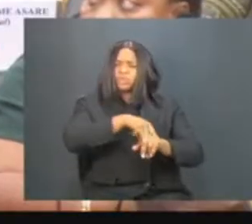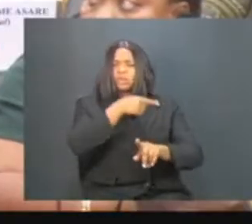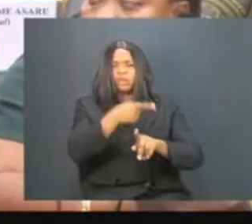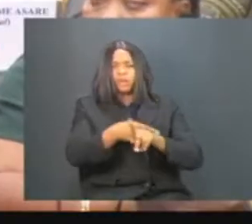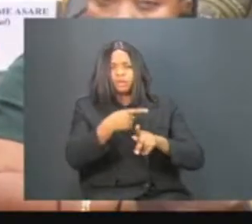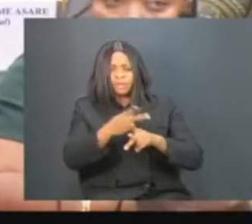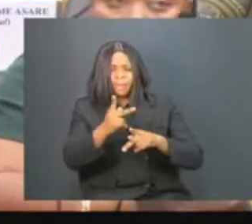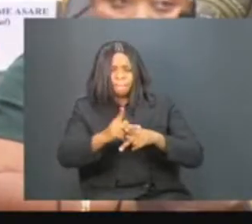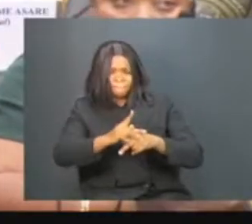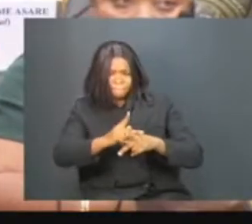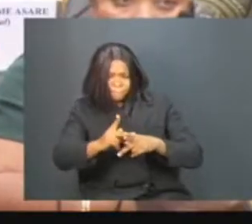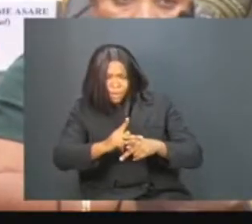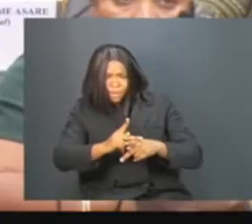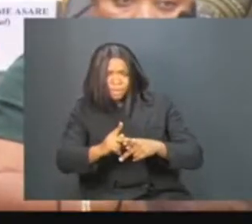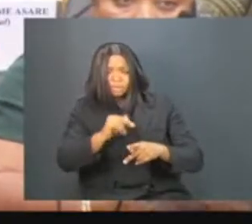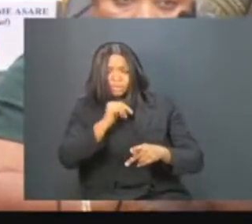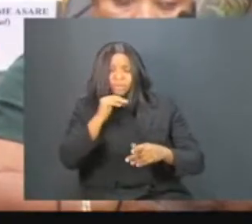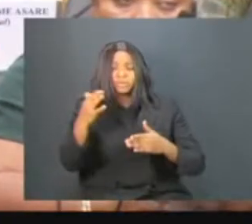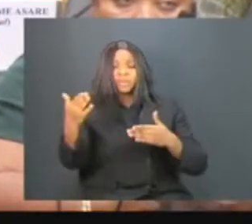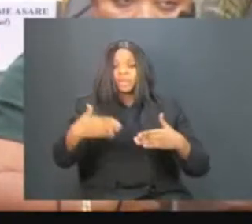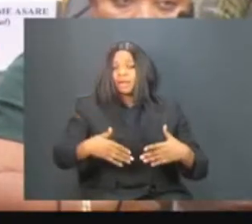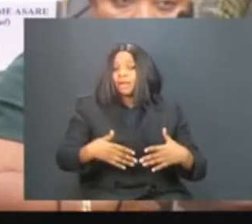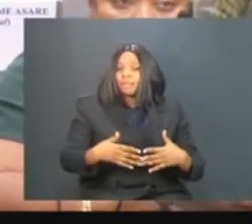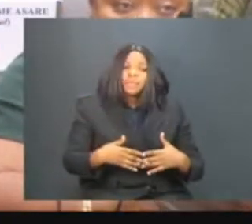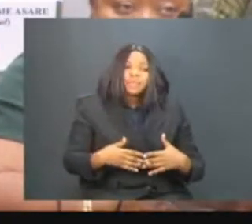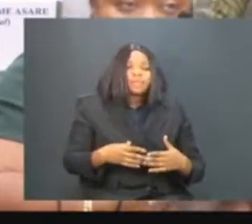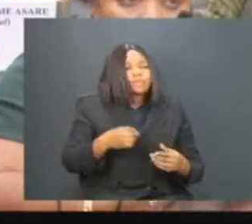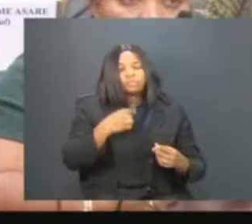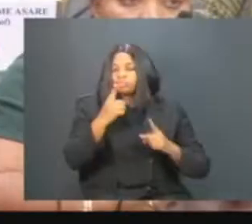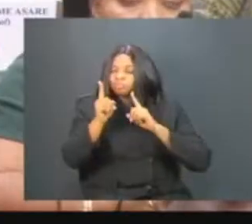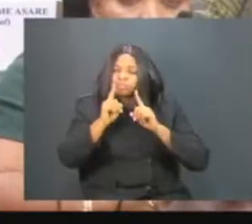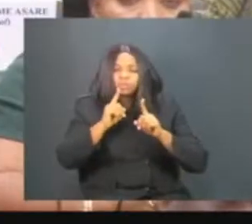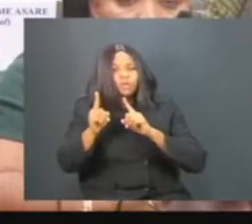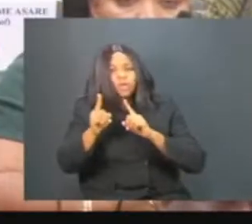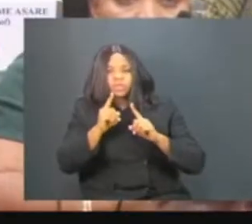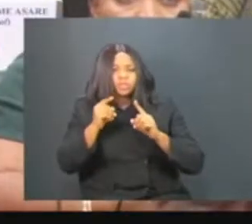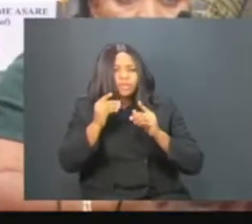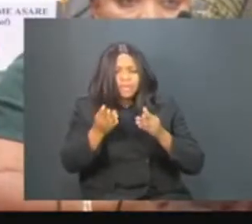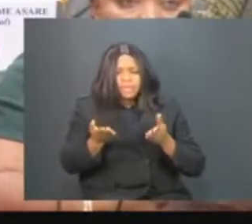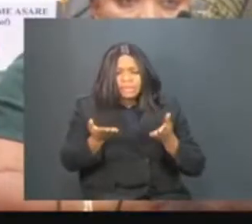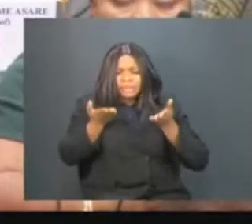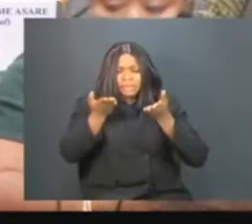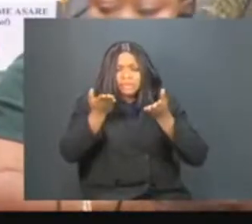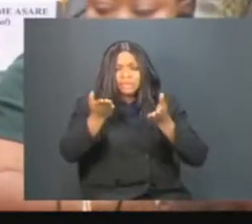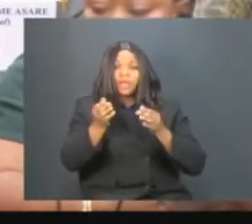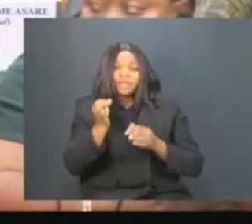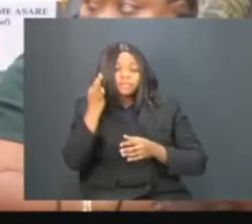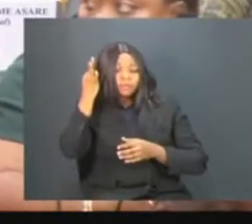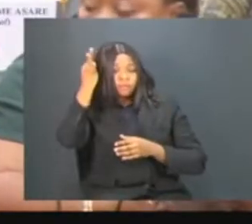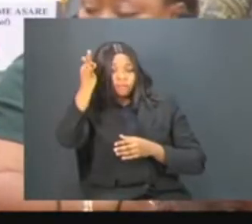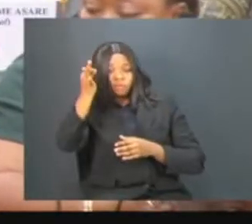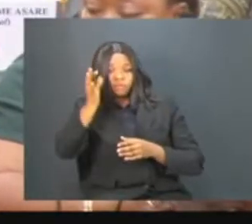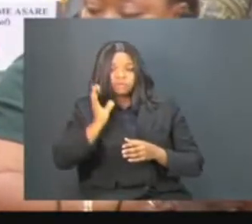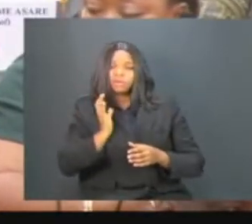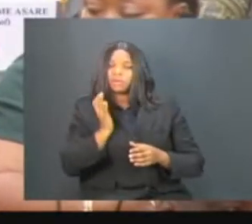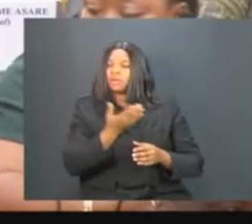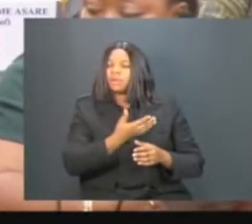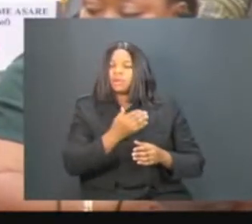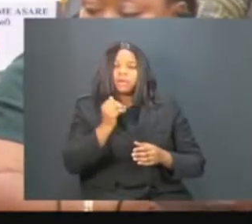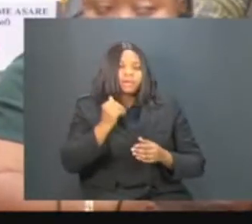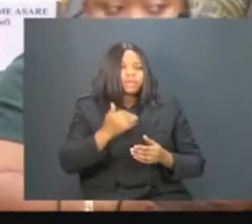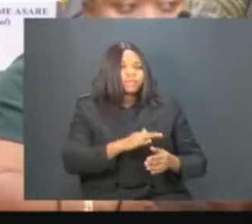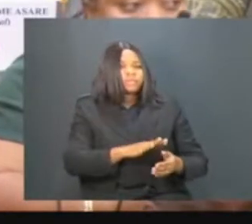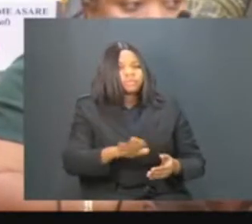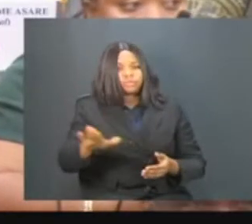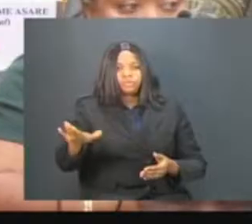coming to do propaganda and sacrificing the future of our children. Mr. Speaker,